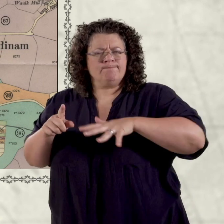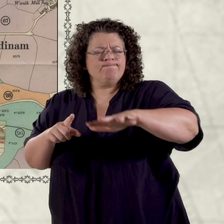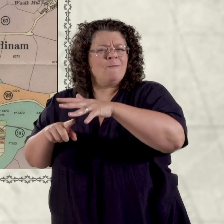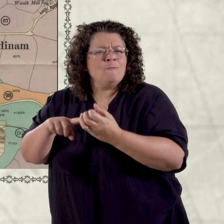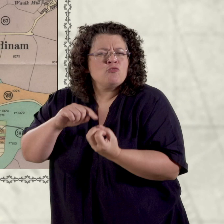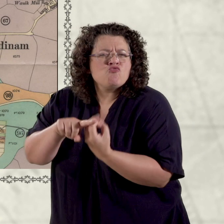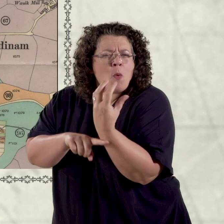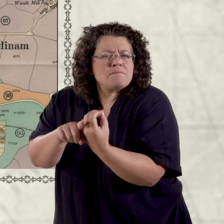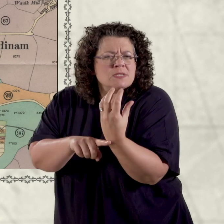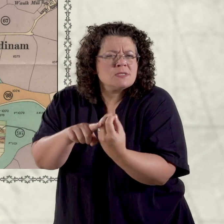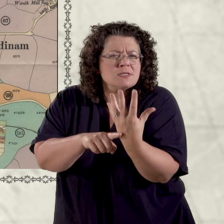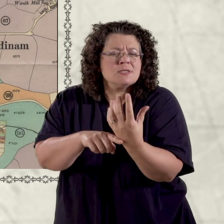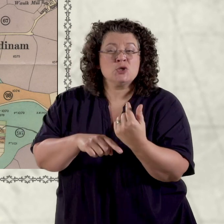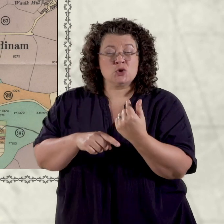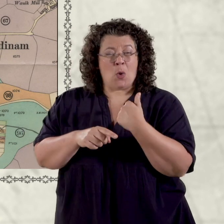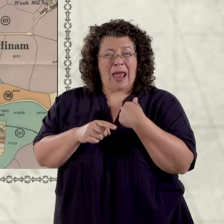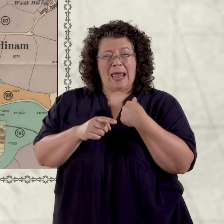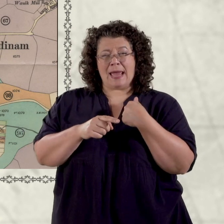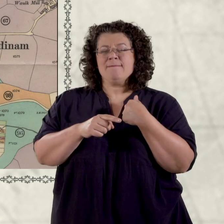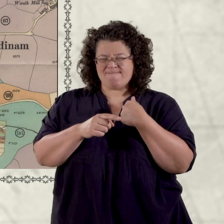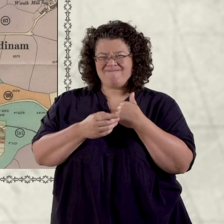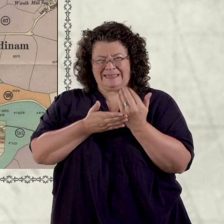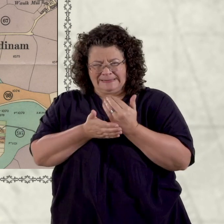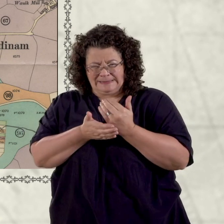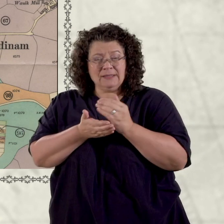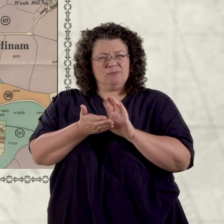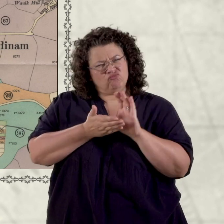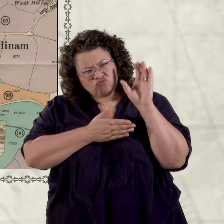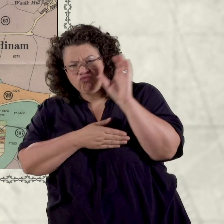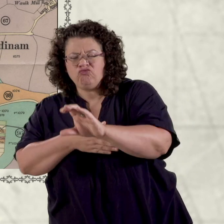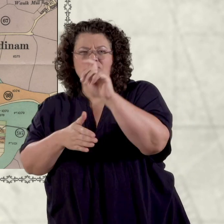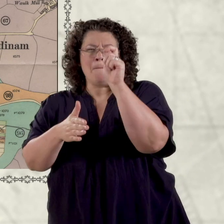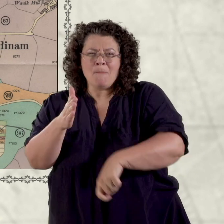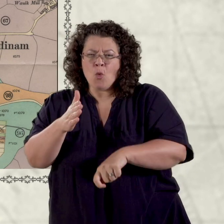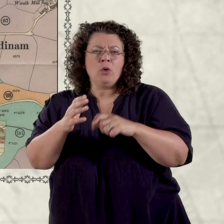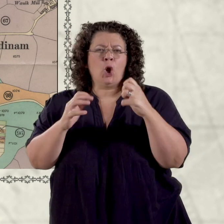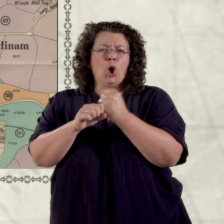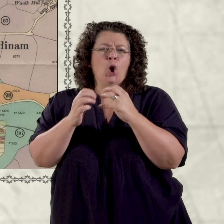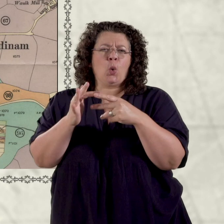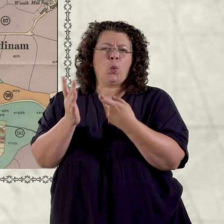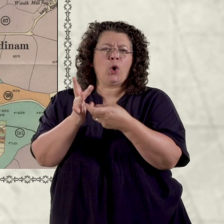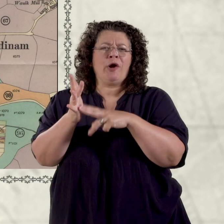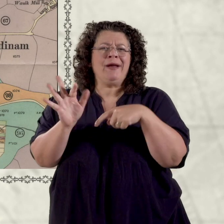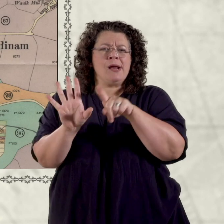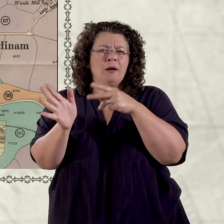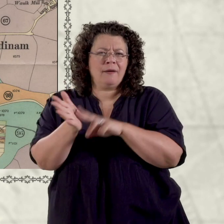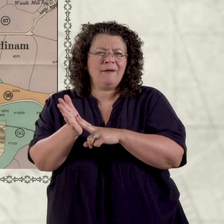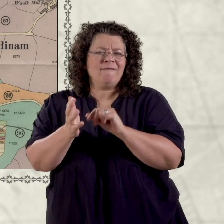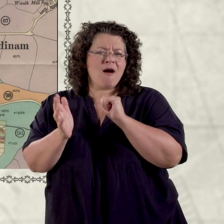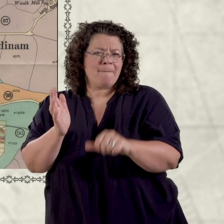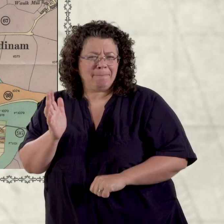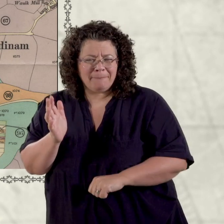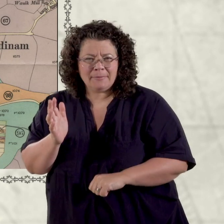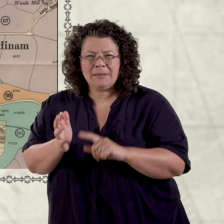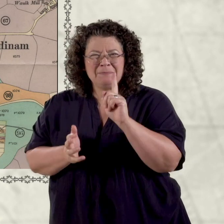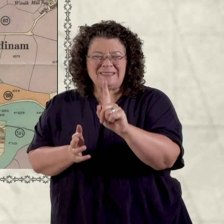ventured, and I invested, and I bought Gwerneirin Farm. But there was a problem. How